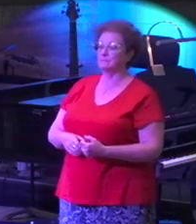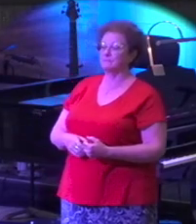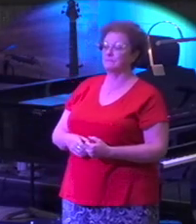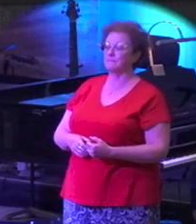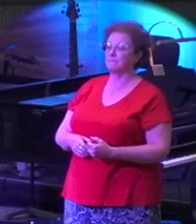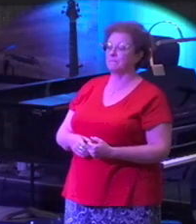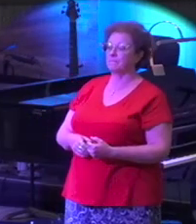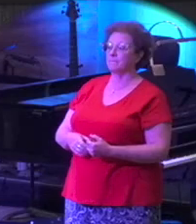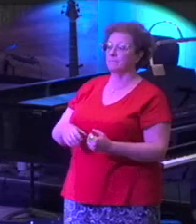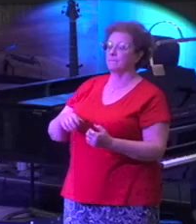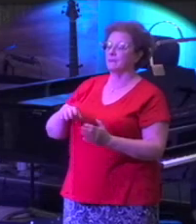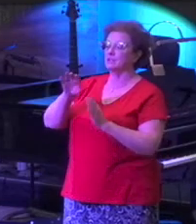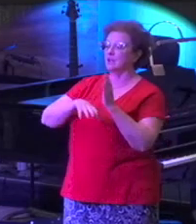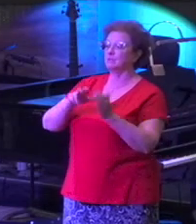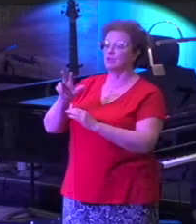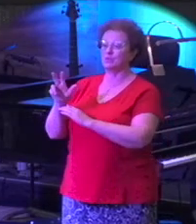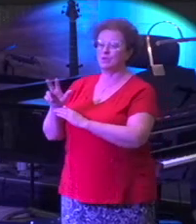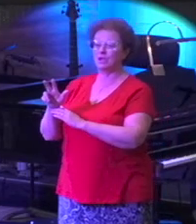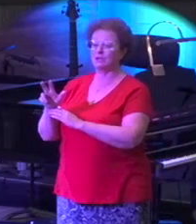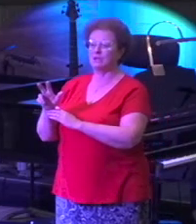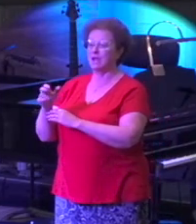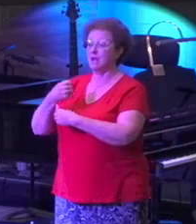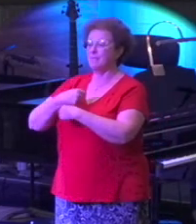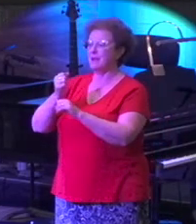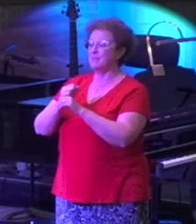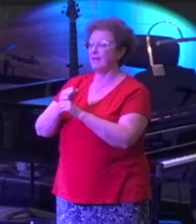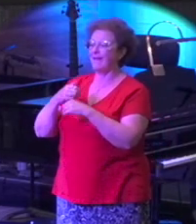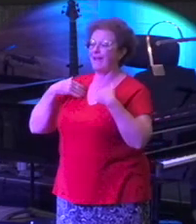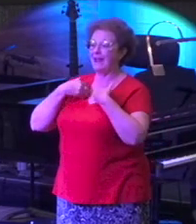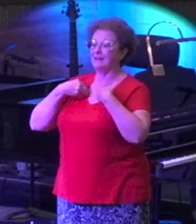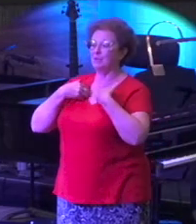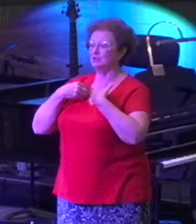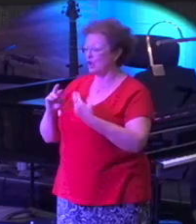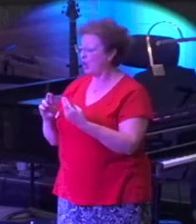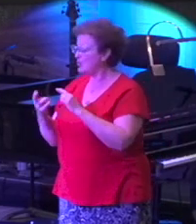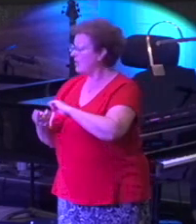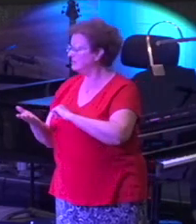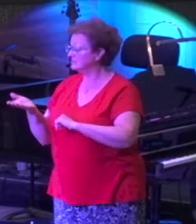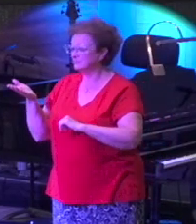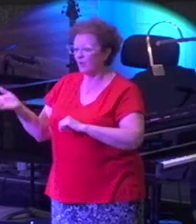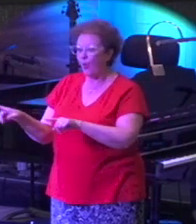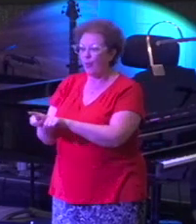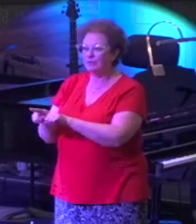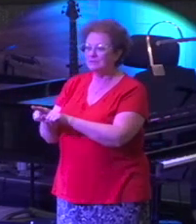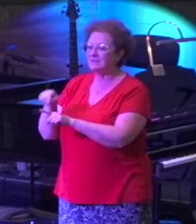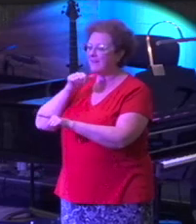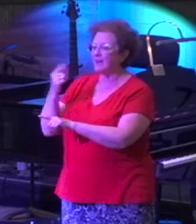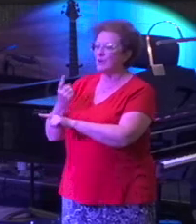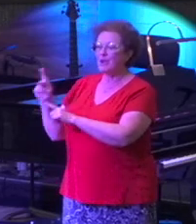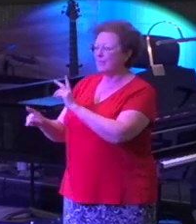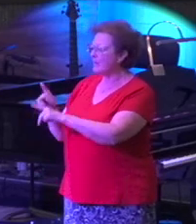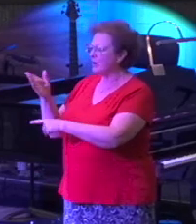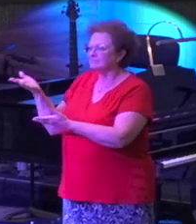Jonah chapter 3, verse 7, they even made their pets repent. Come here, Fido, time to repent.